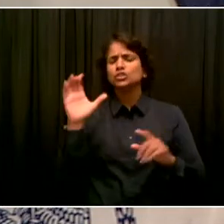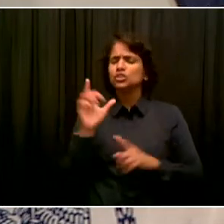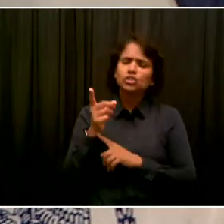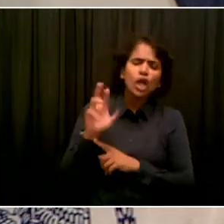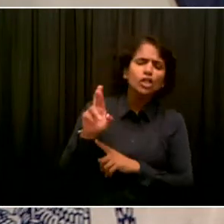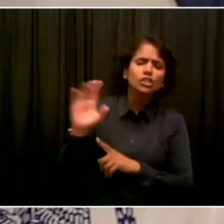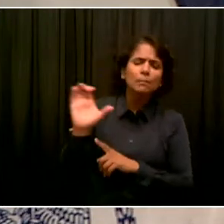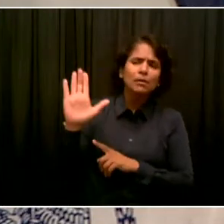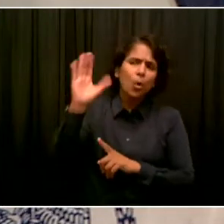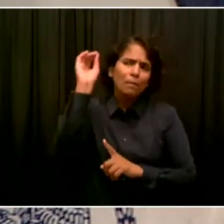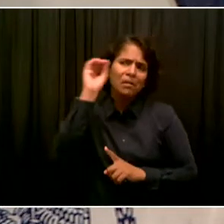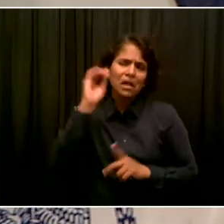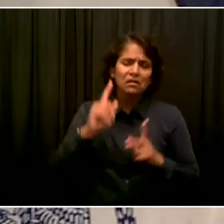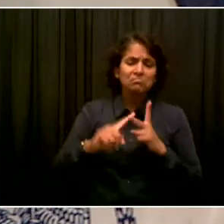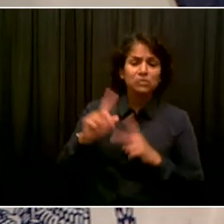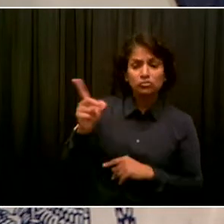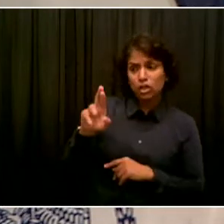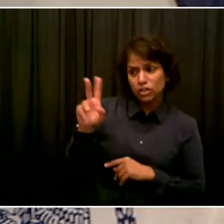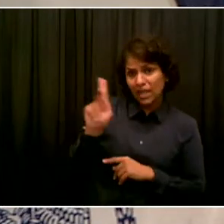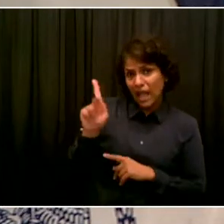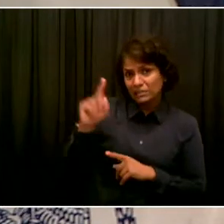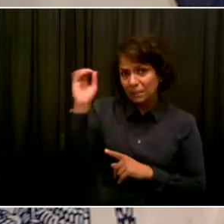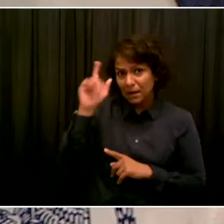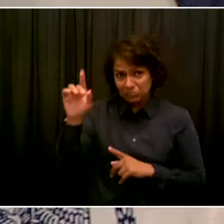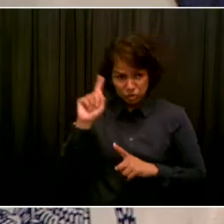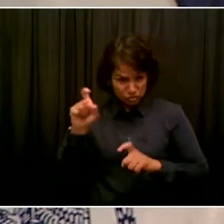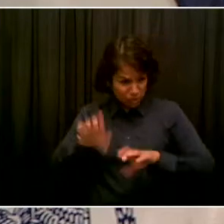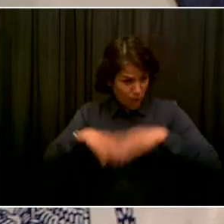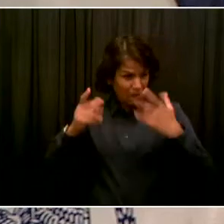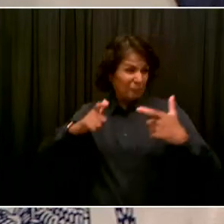short term on boosters, starting with Dr. Choksi.